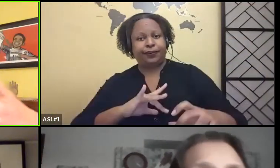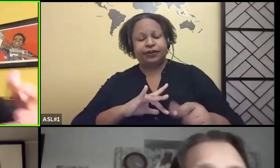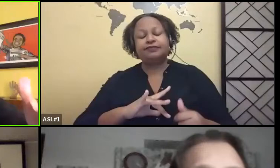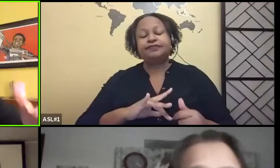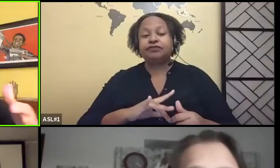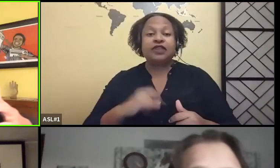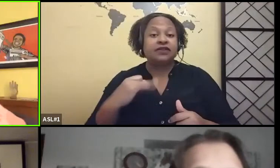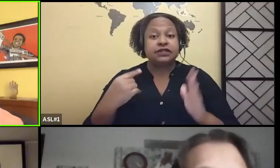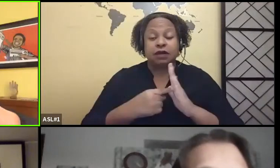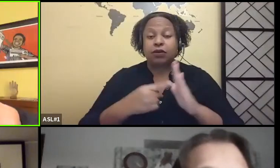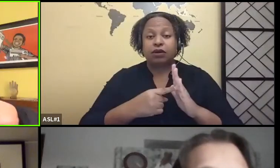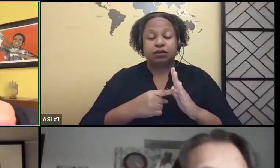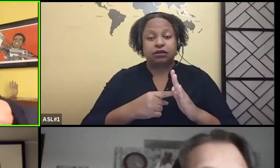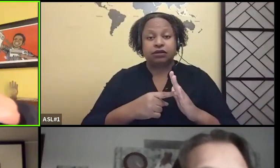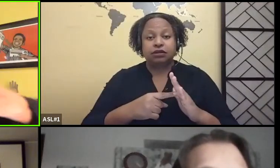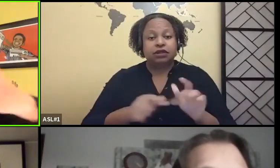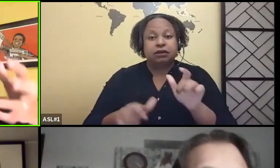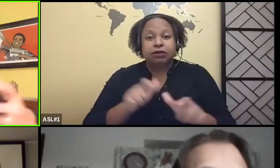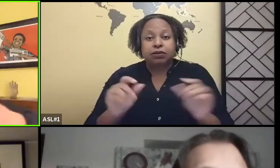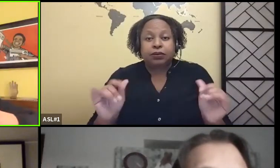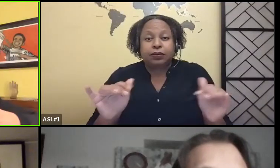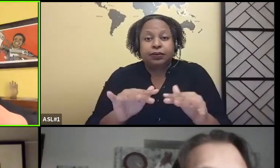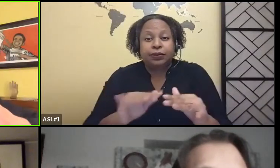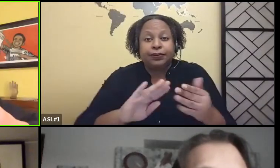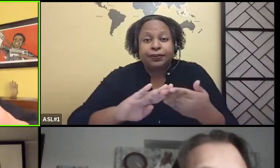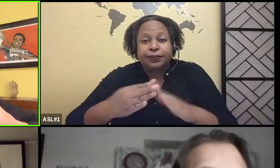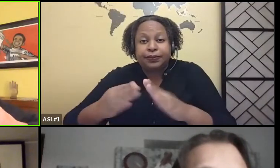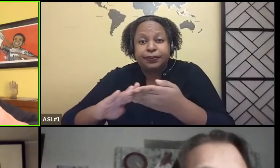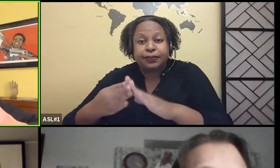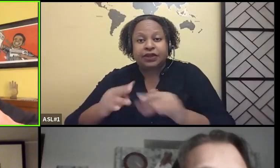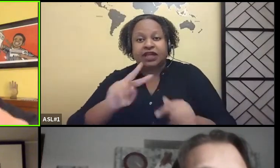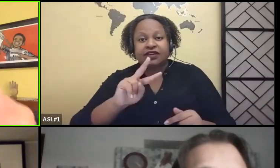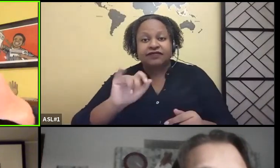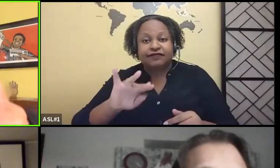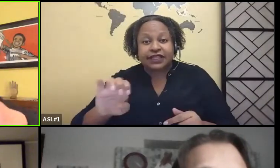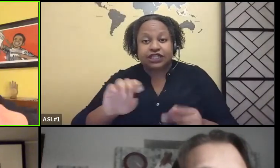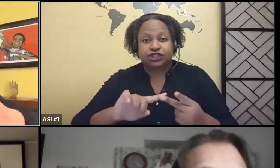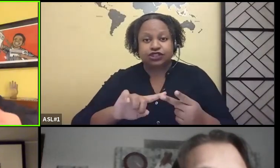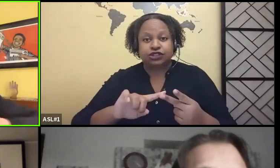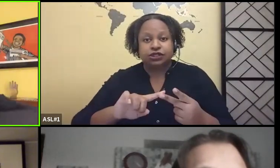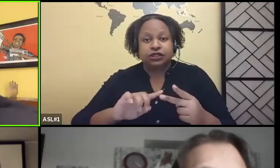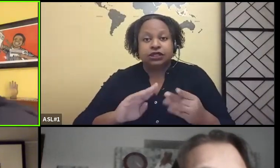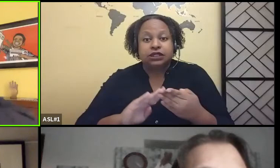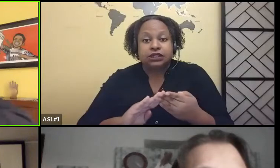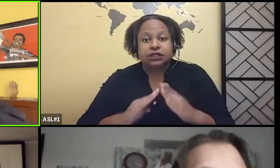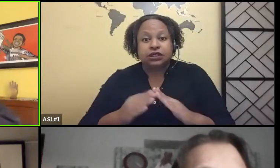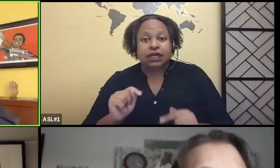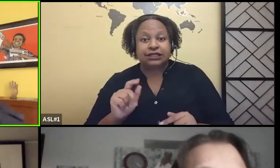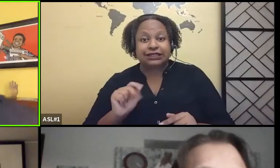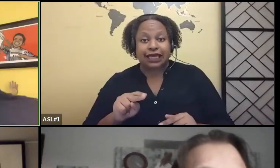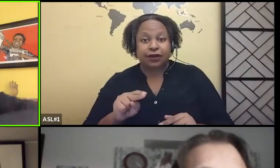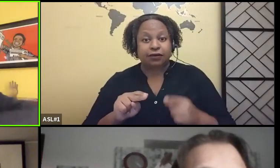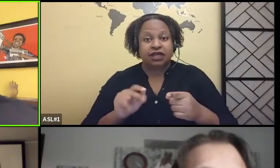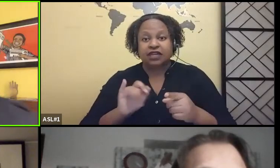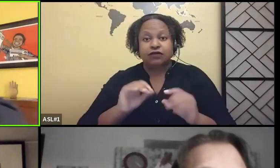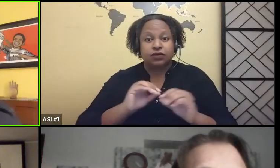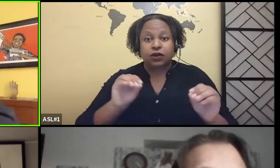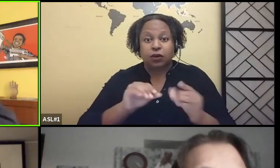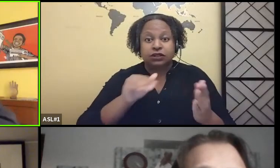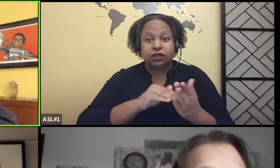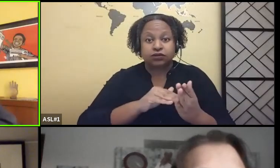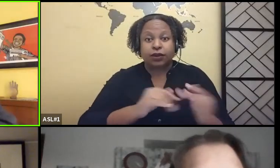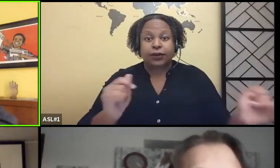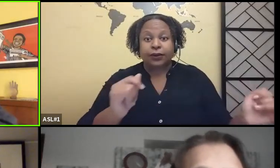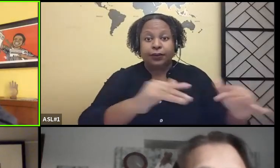call it a village or a crossroads or a town, stops having a central place where people go get